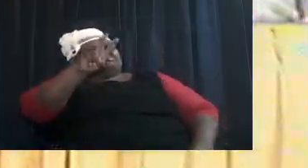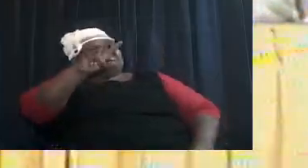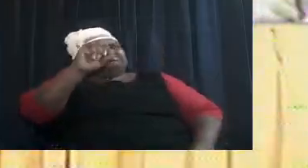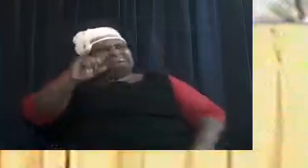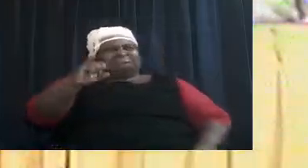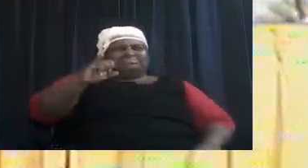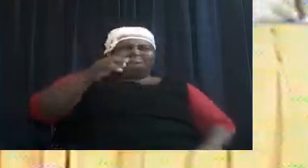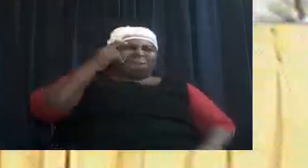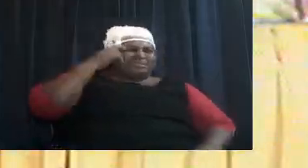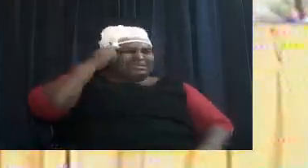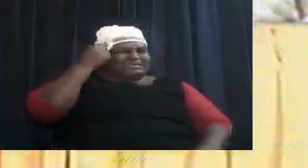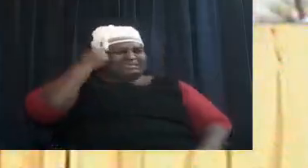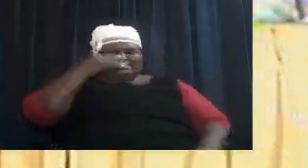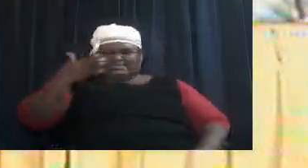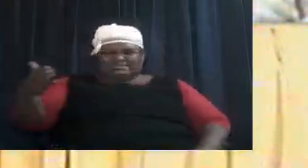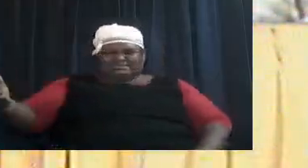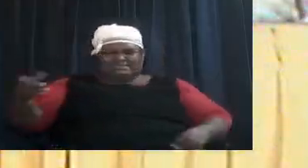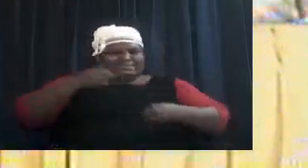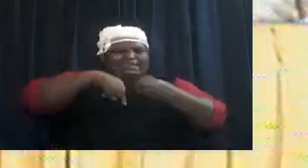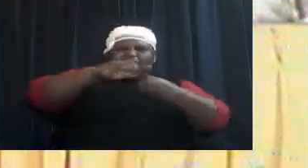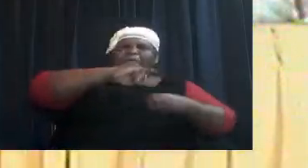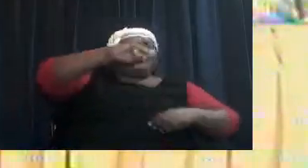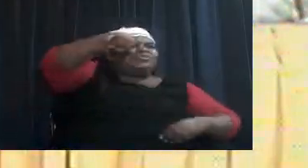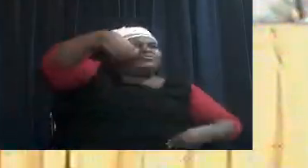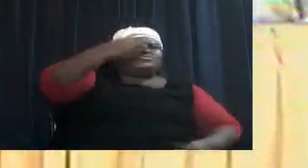But the thing about Judah